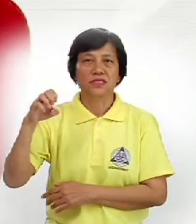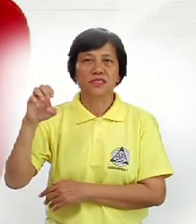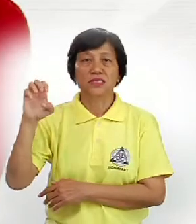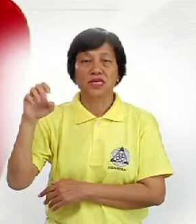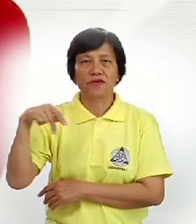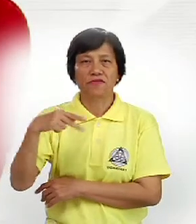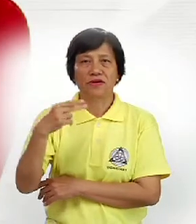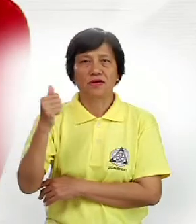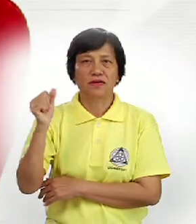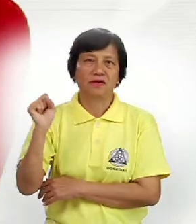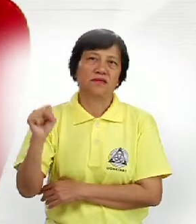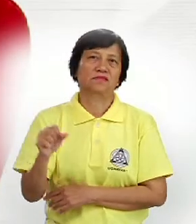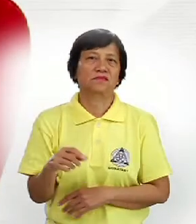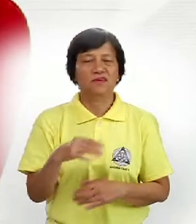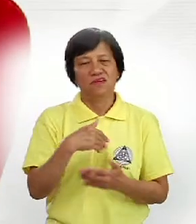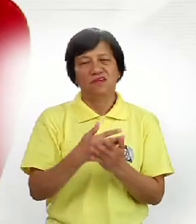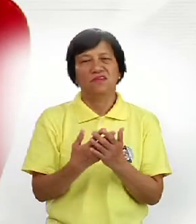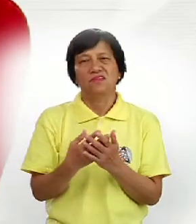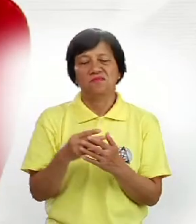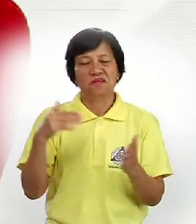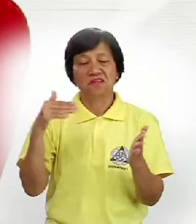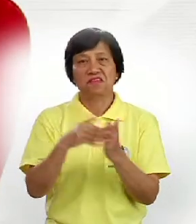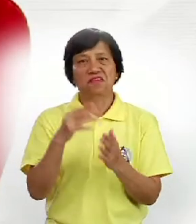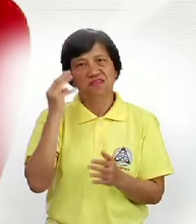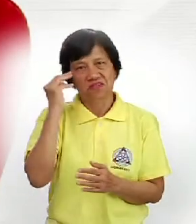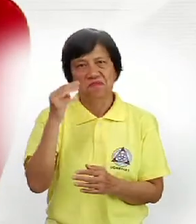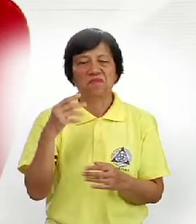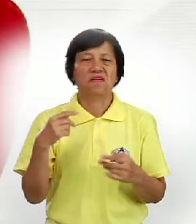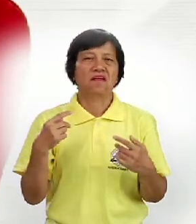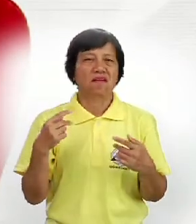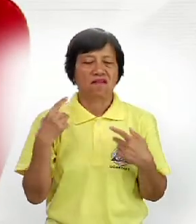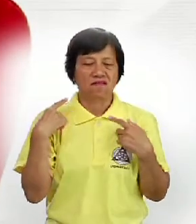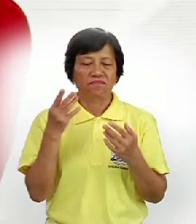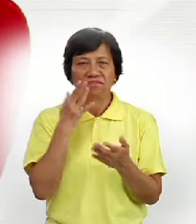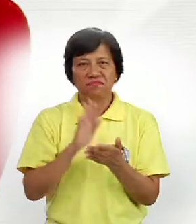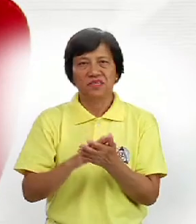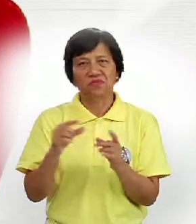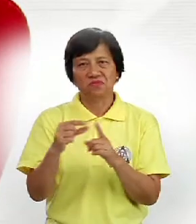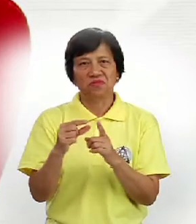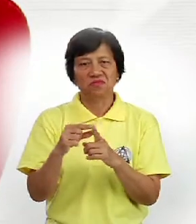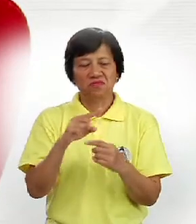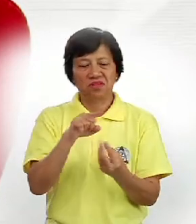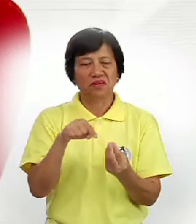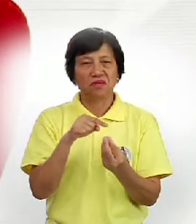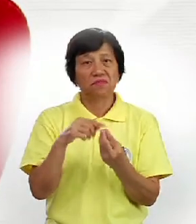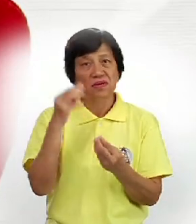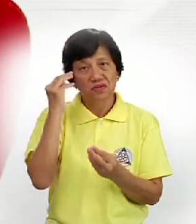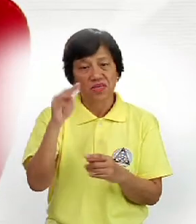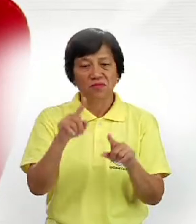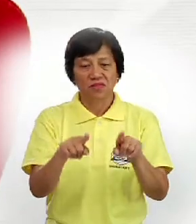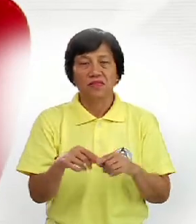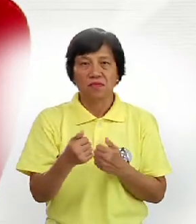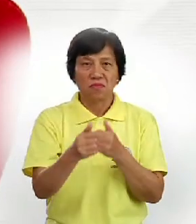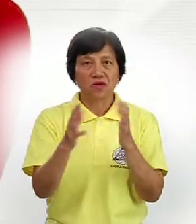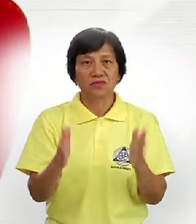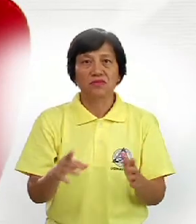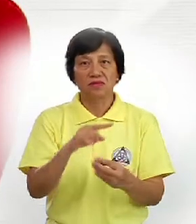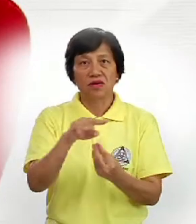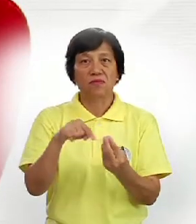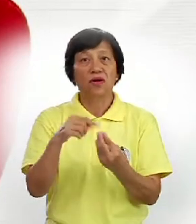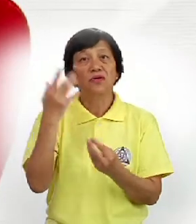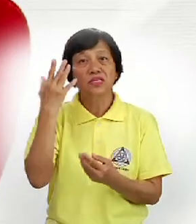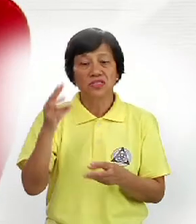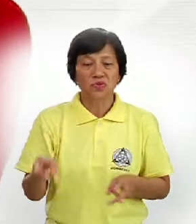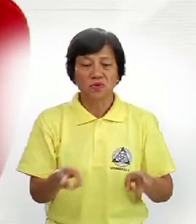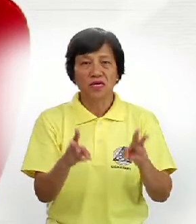him had some harsh words about him as an apostle, about his way